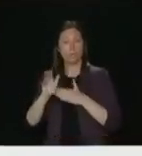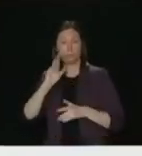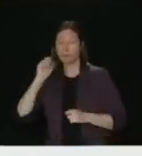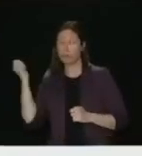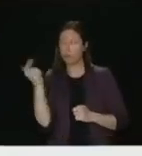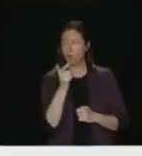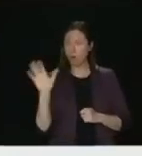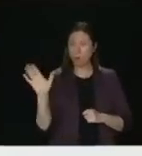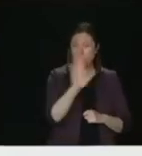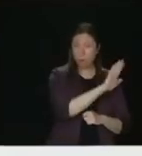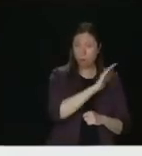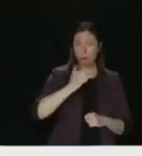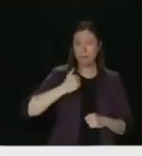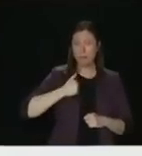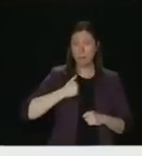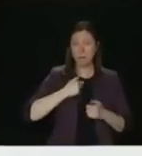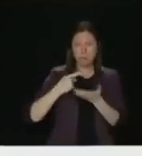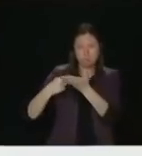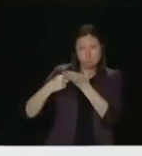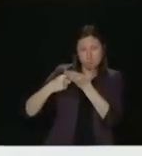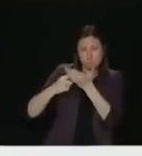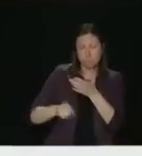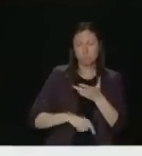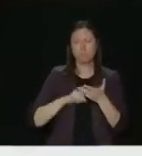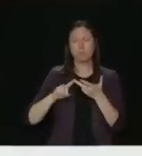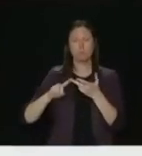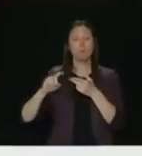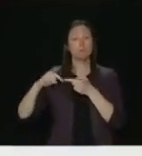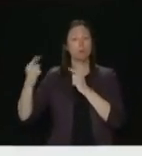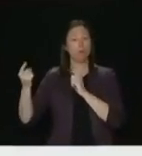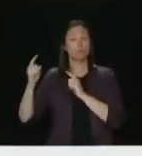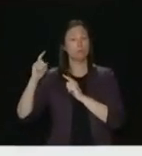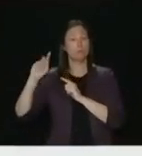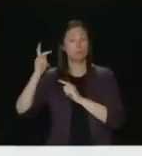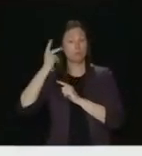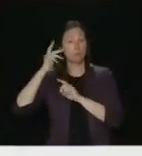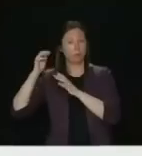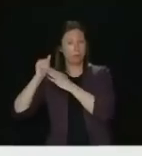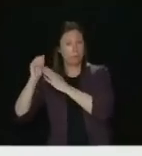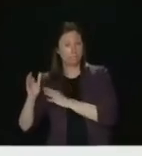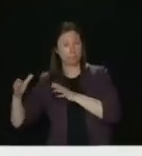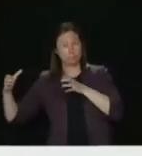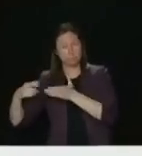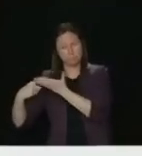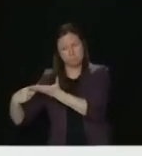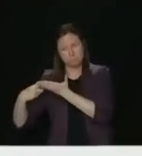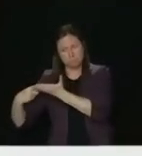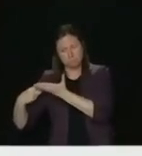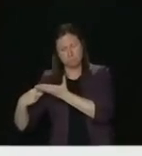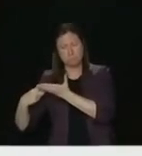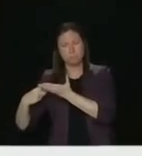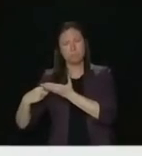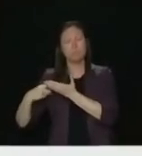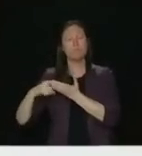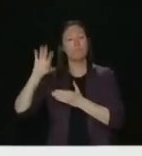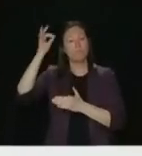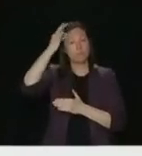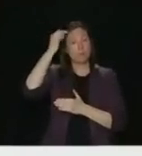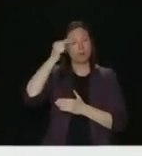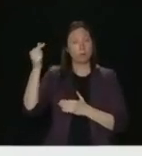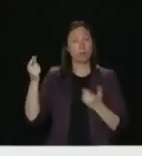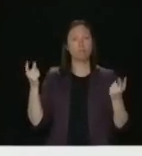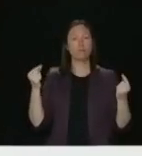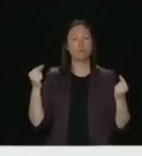and territories, after speaking with opposition leaders, the federal government